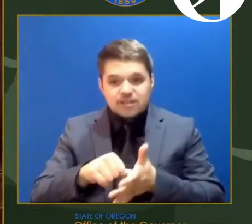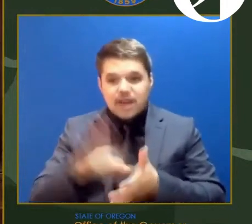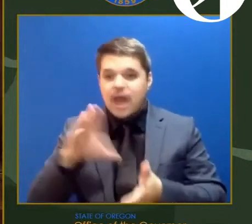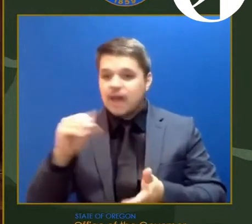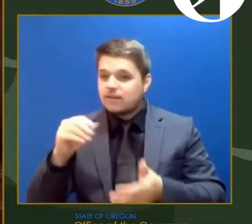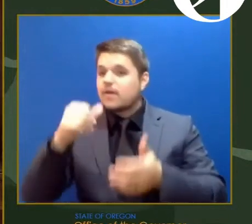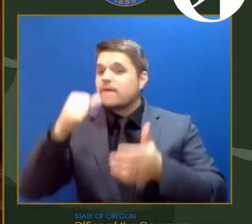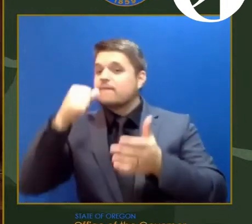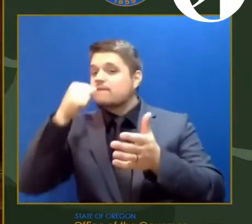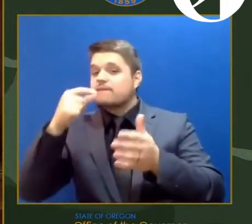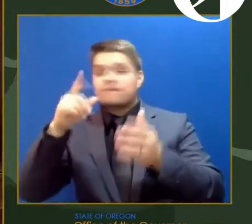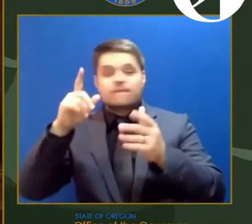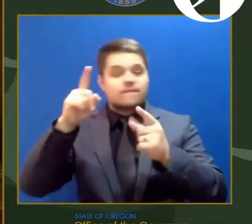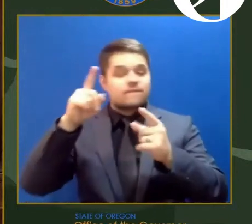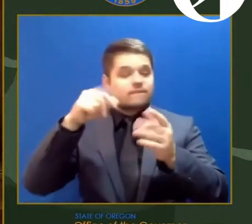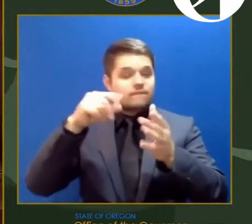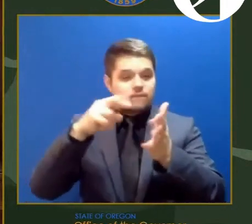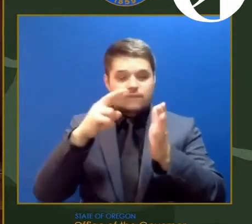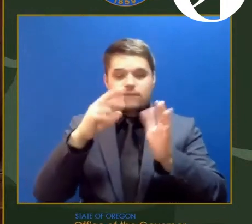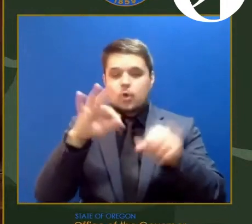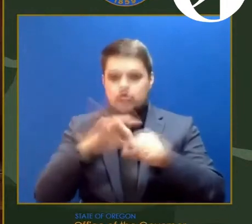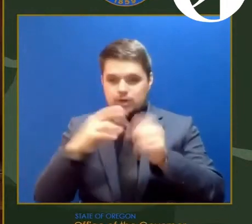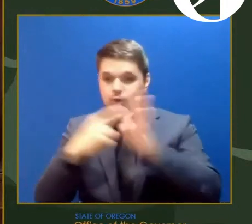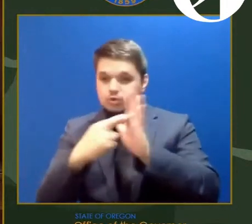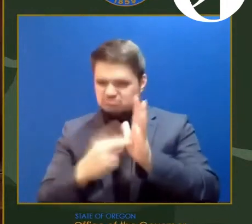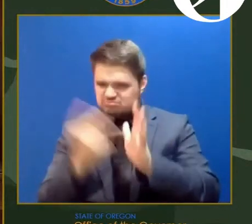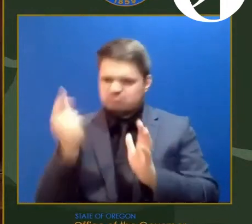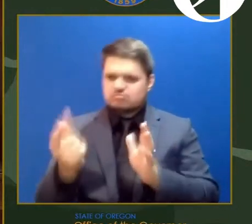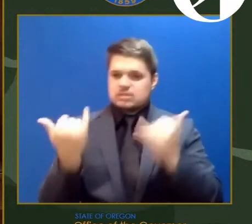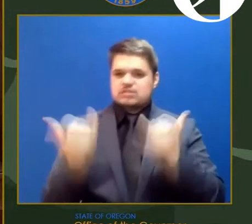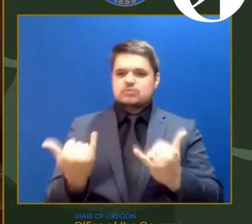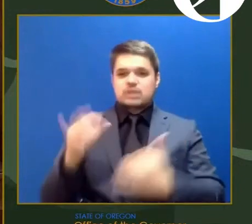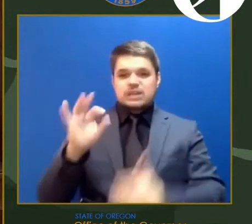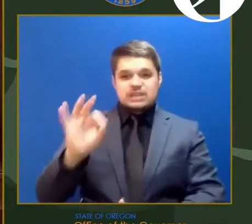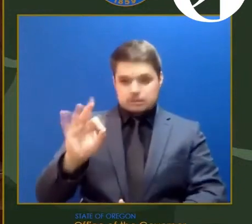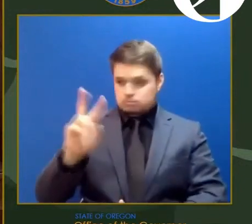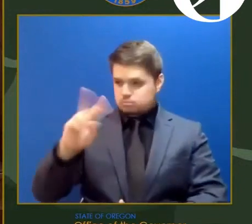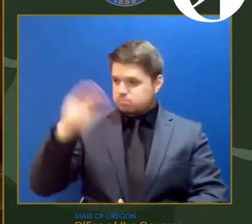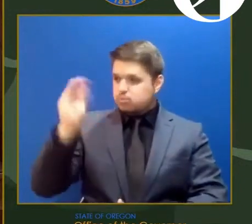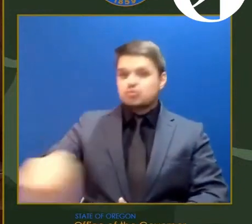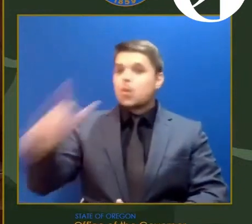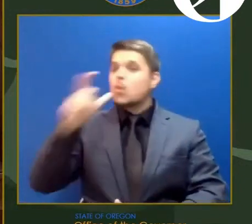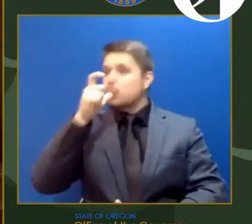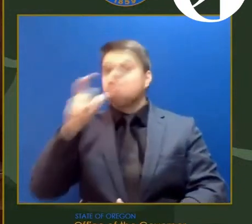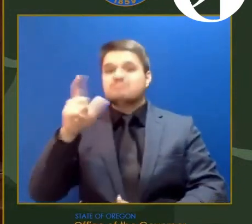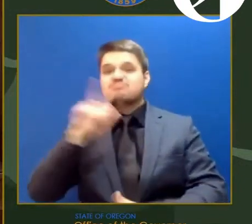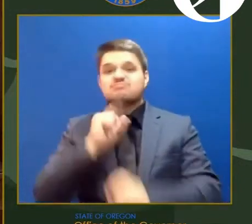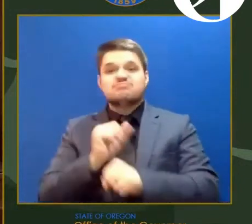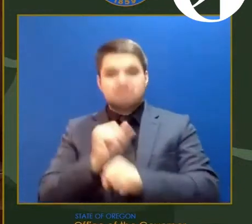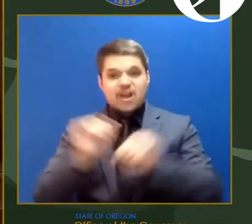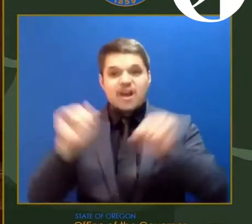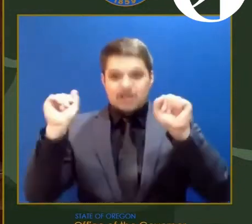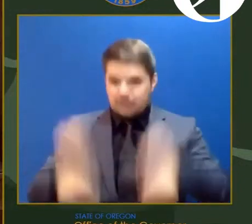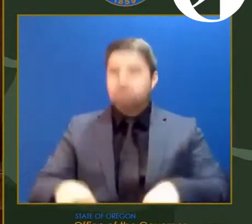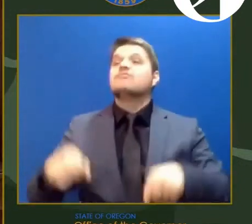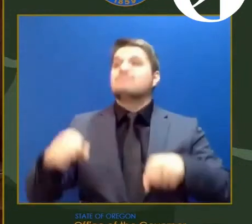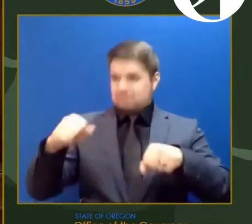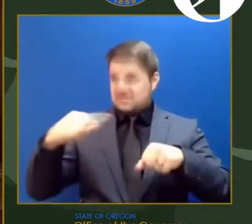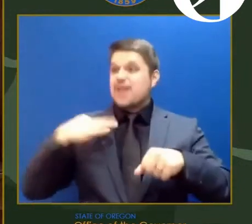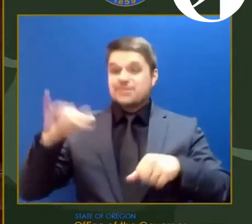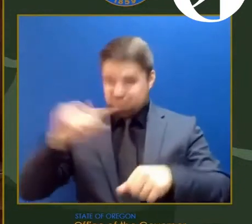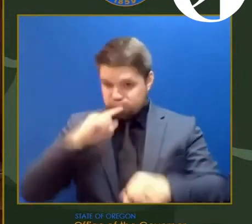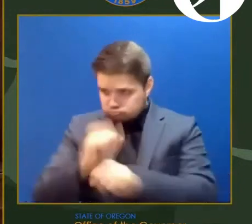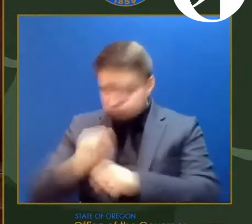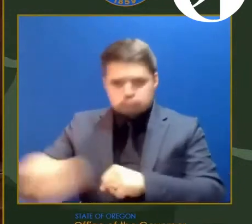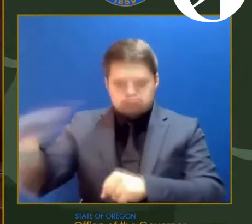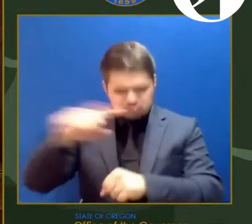a remarkable 92% of eligible Oregonians are registered to vote. And Oregon voters showed up